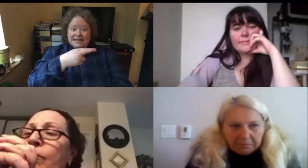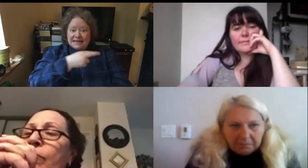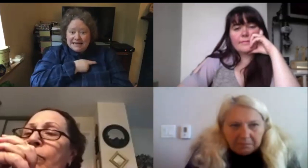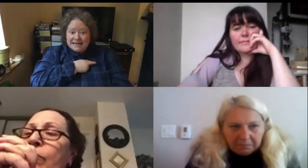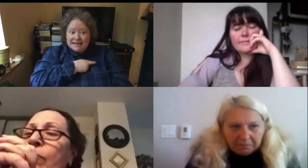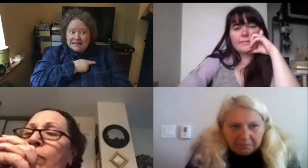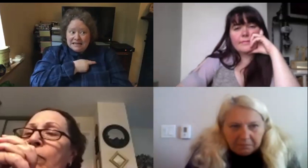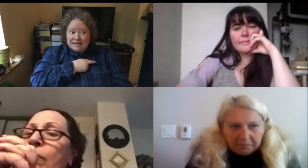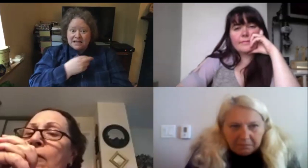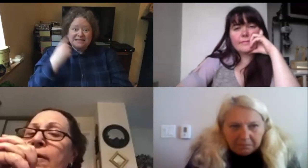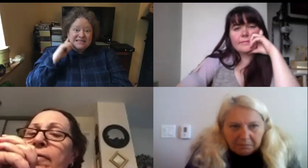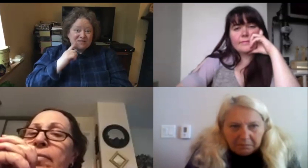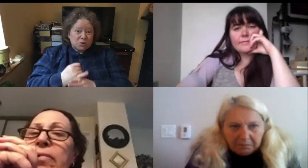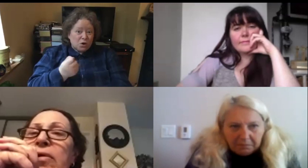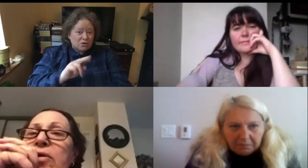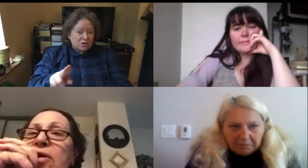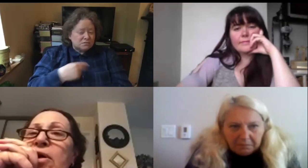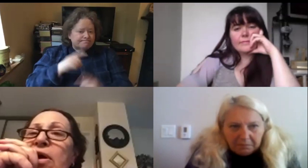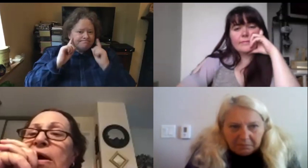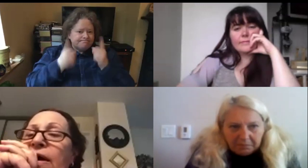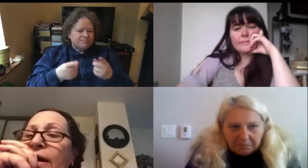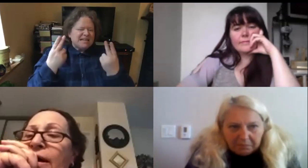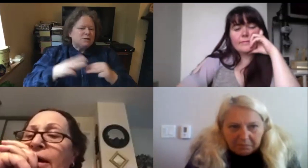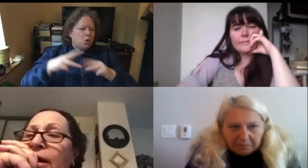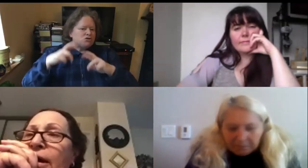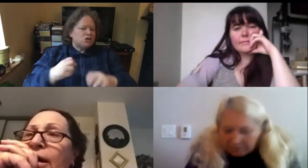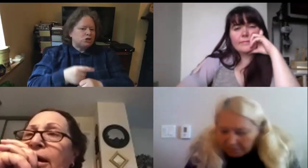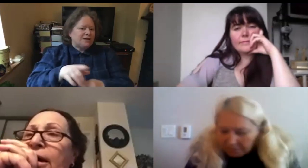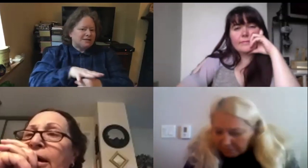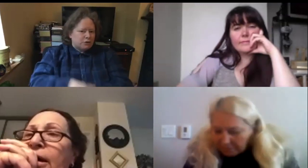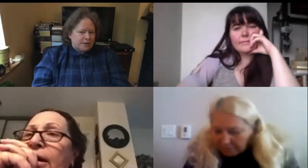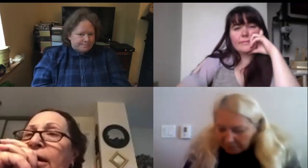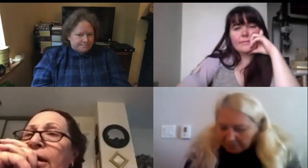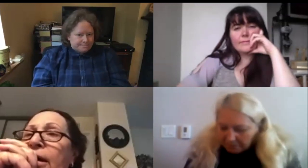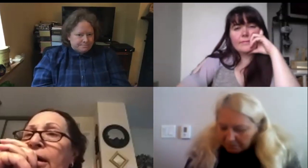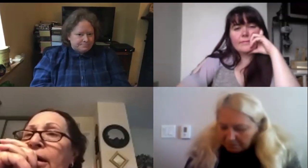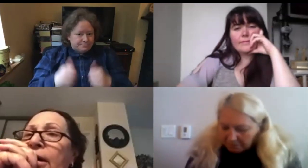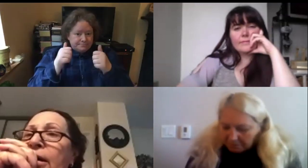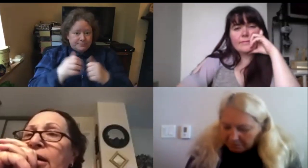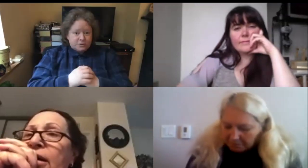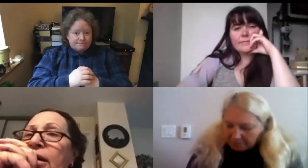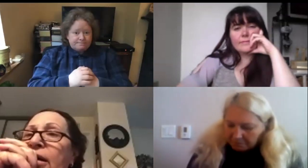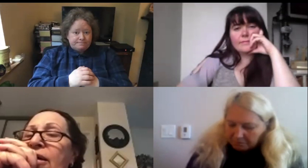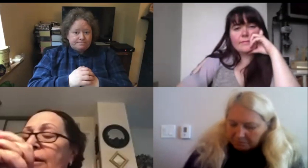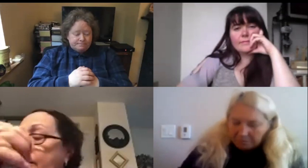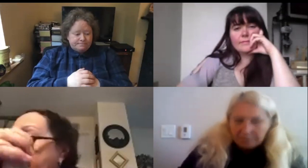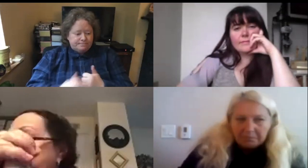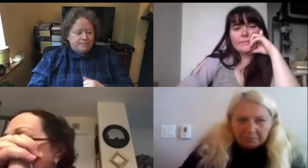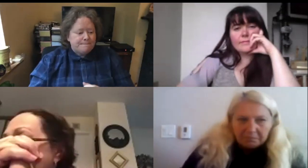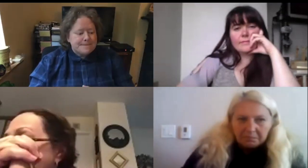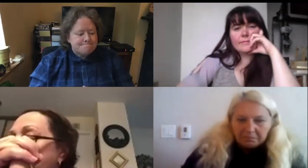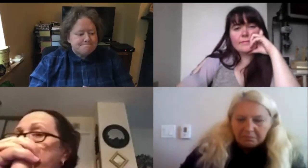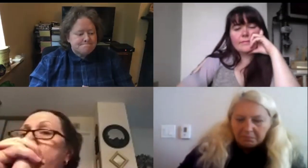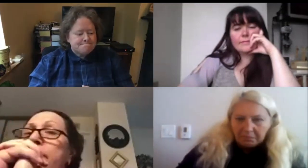But we need to find out for certain if it was a deaf school or not. So more research needs to be done on that